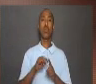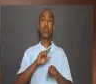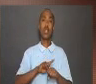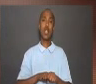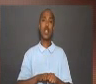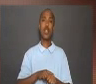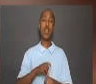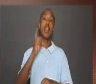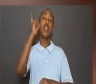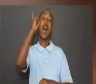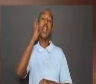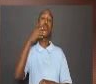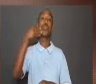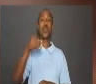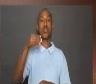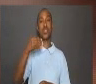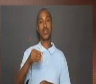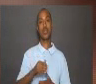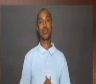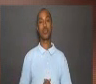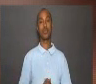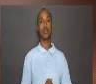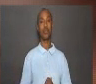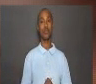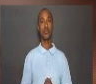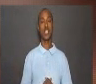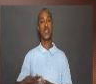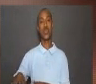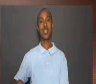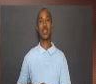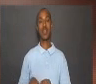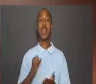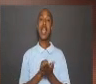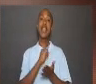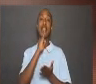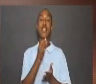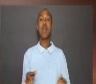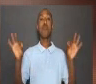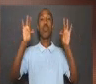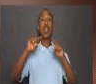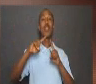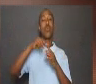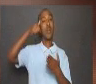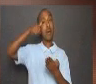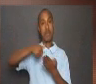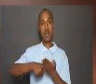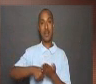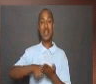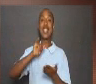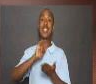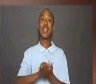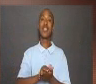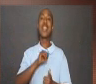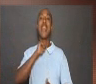in dilute aqueous solutions. Students, it is important to remember that you